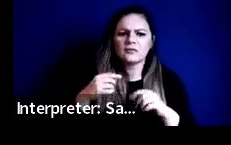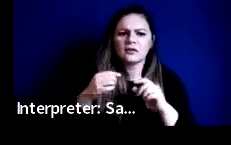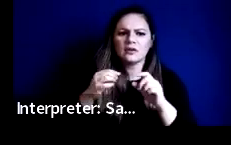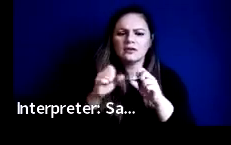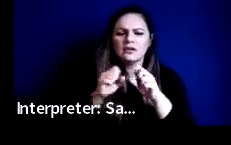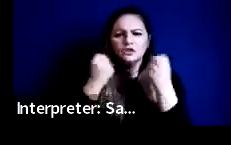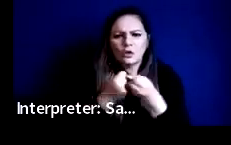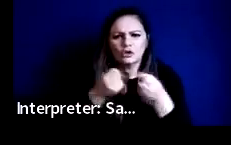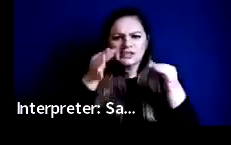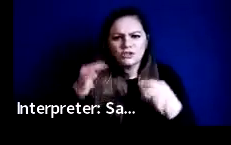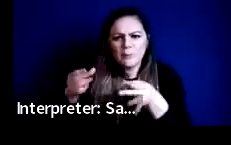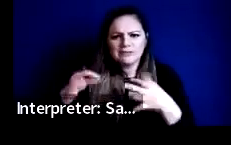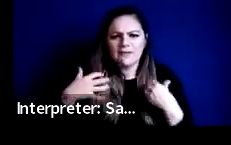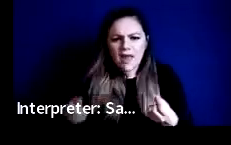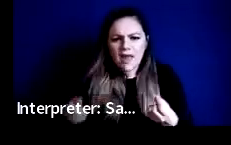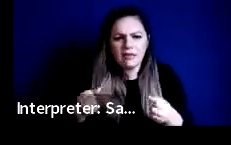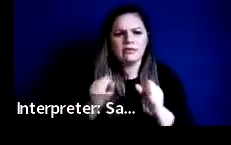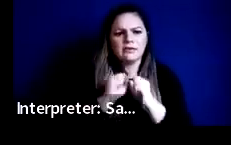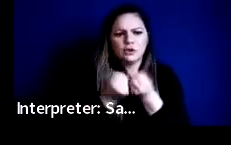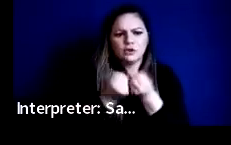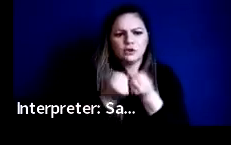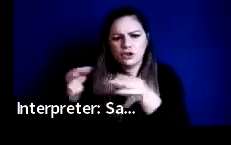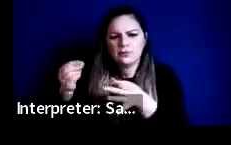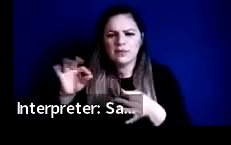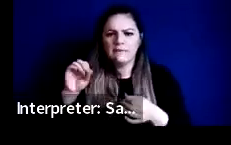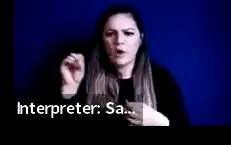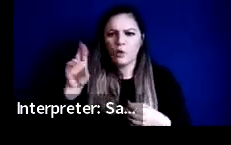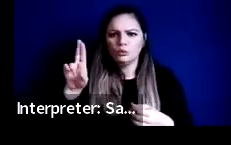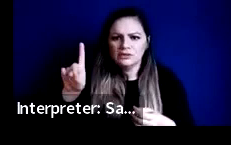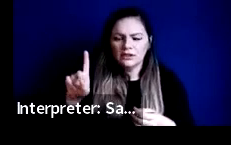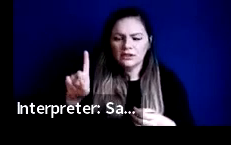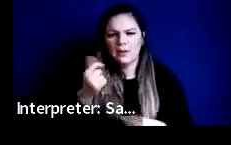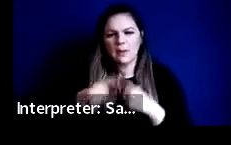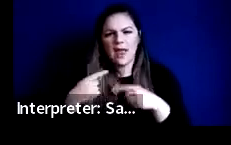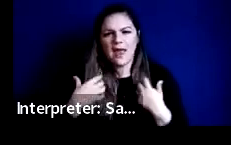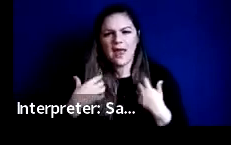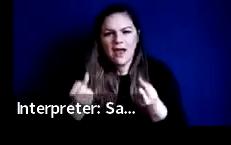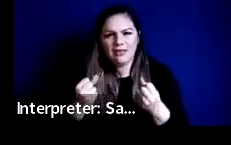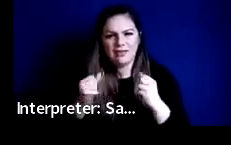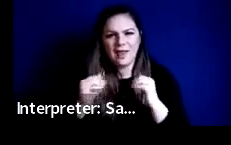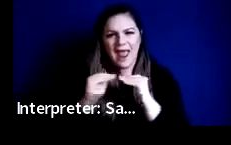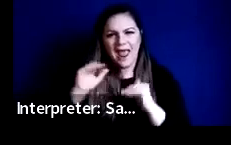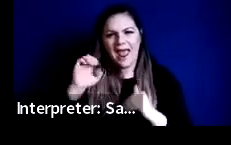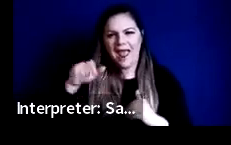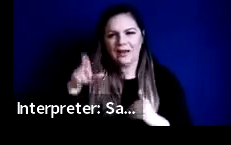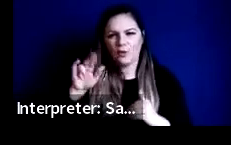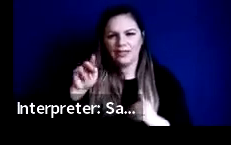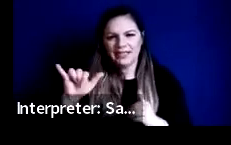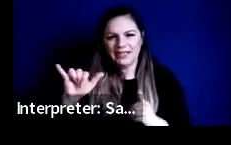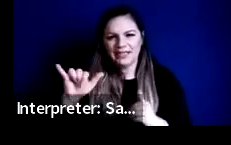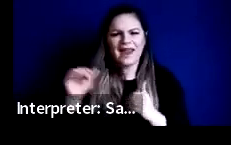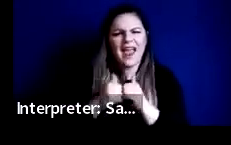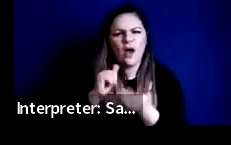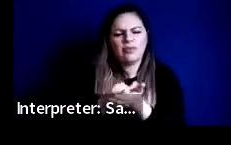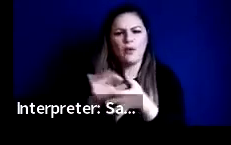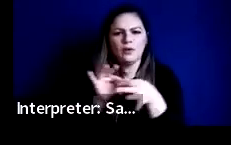use disorder, and a bit about health equity and how this all relates to the work that hopefully you all are doing in